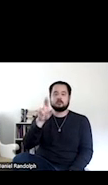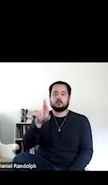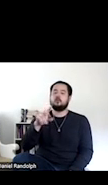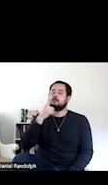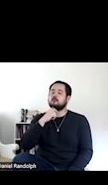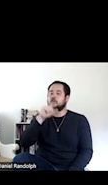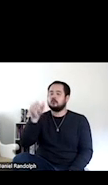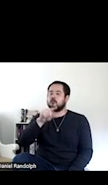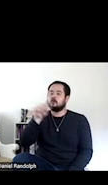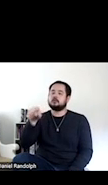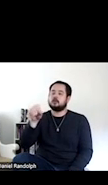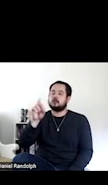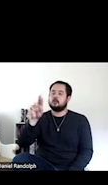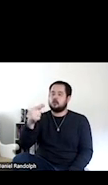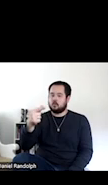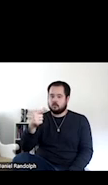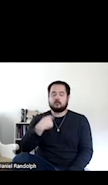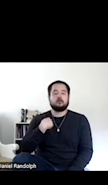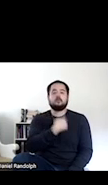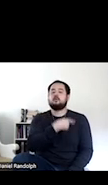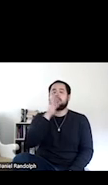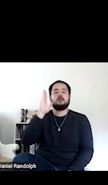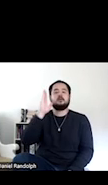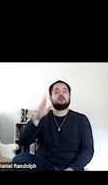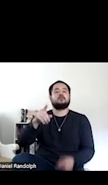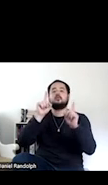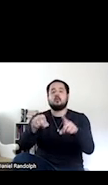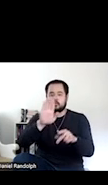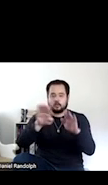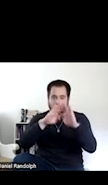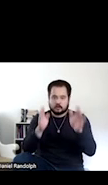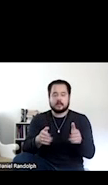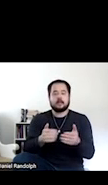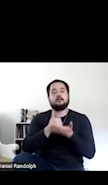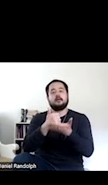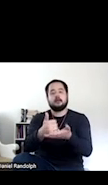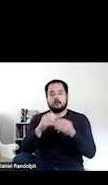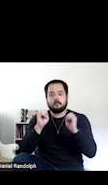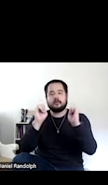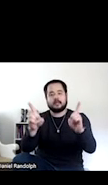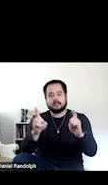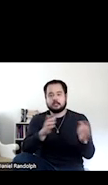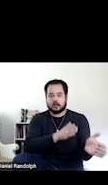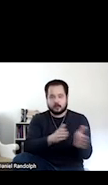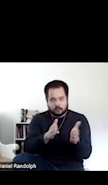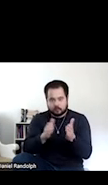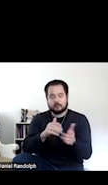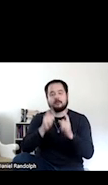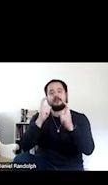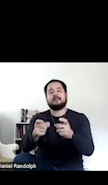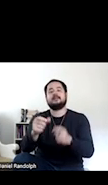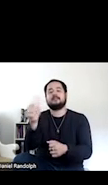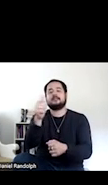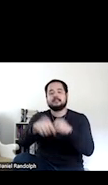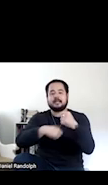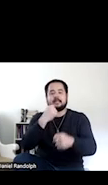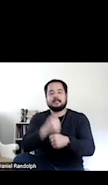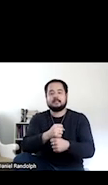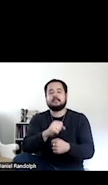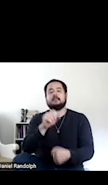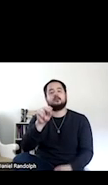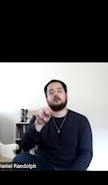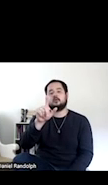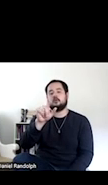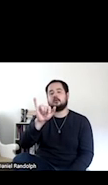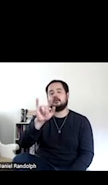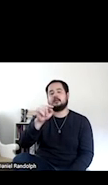have you be prepared, and we will install those 10-year lithium smoke alarms free of charge. We want to come out to the houses. We want